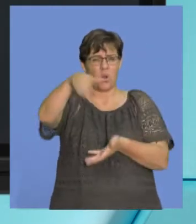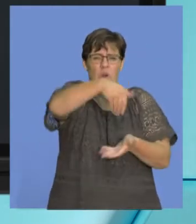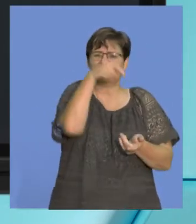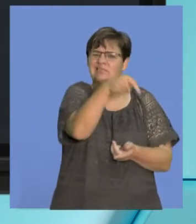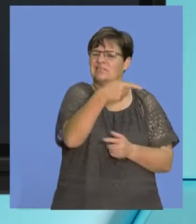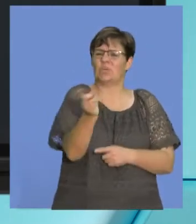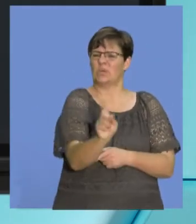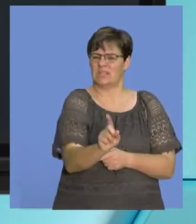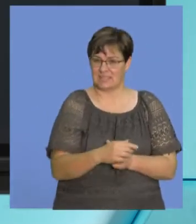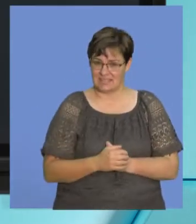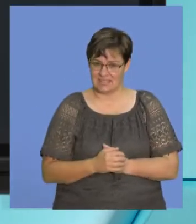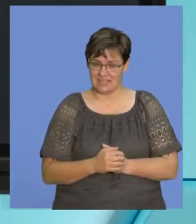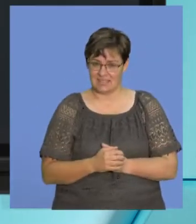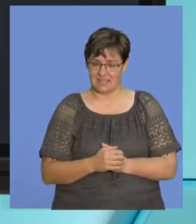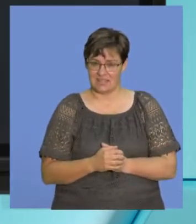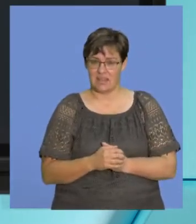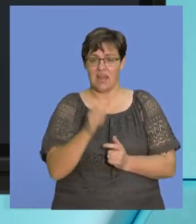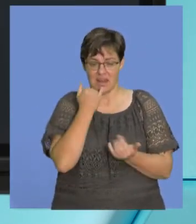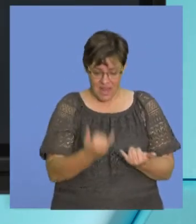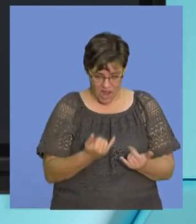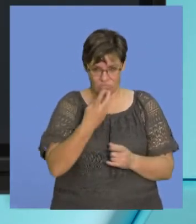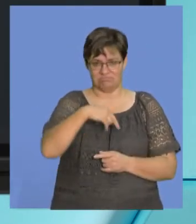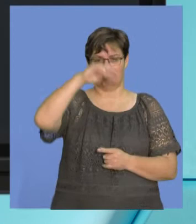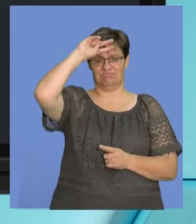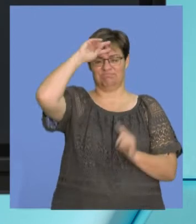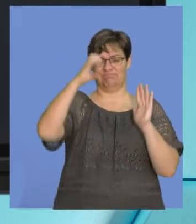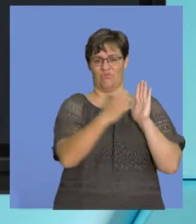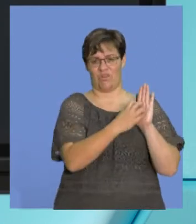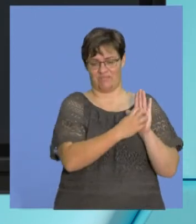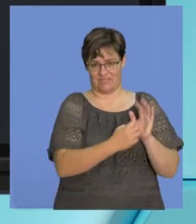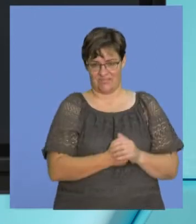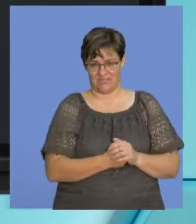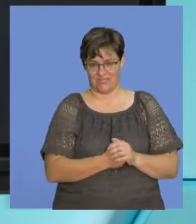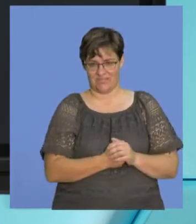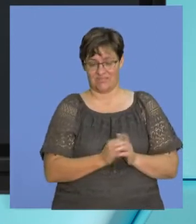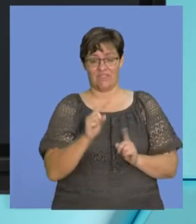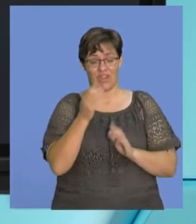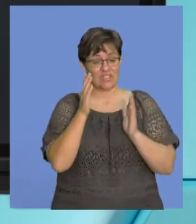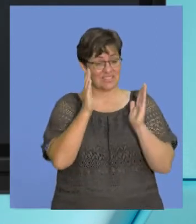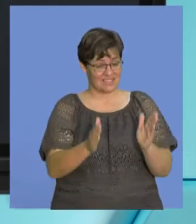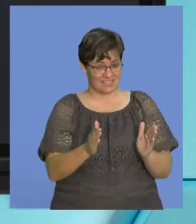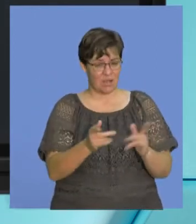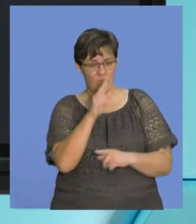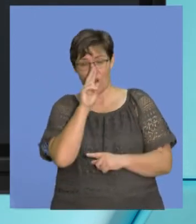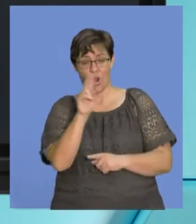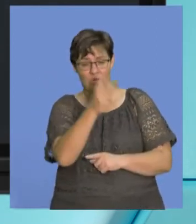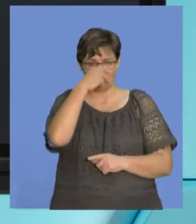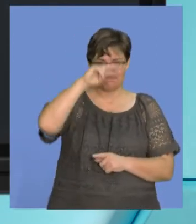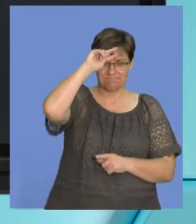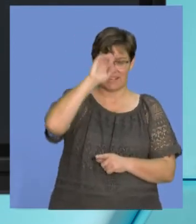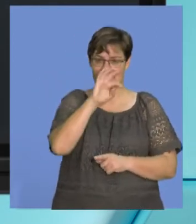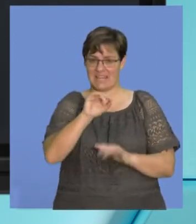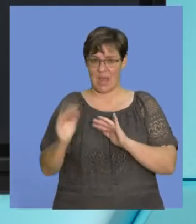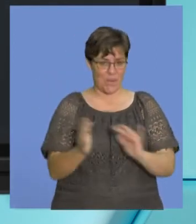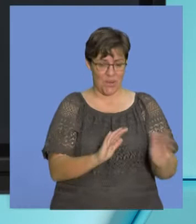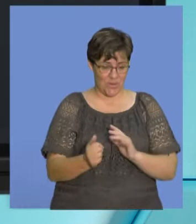preamble to what has been collected, and then you get into interpreting the graph. So guys, we've gone through the first session, we've